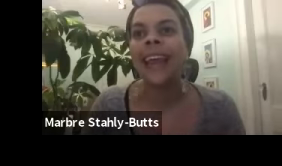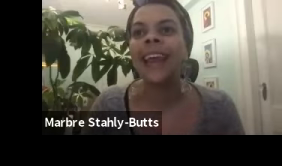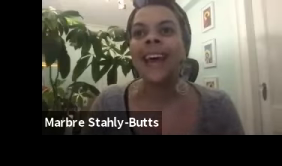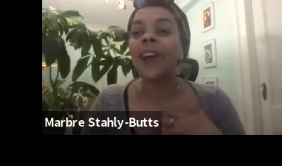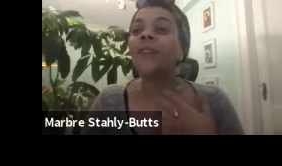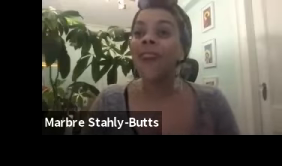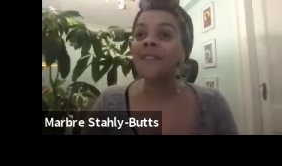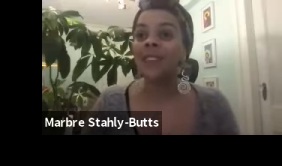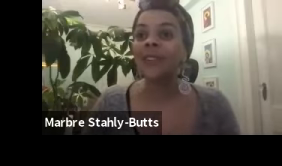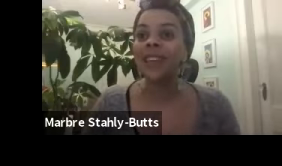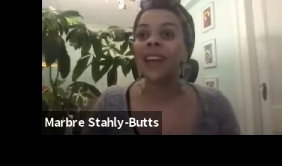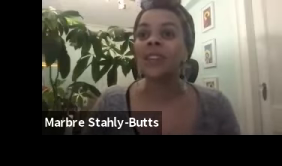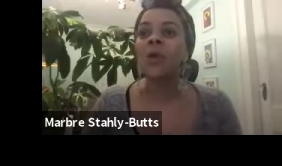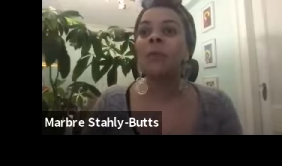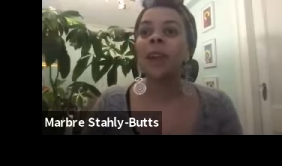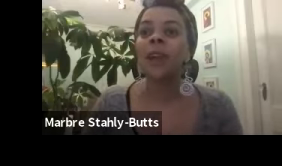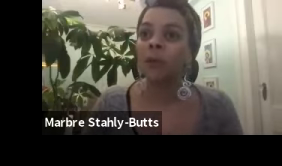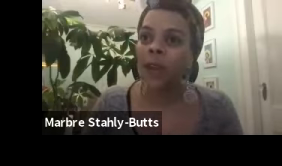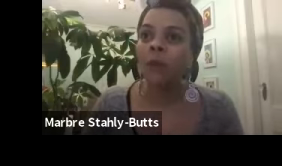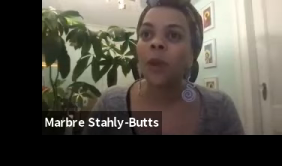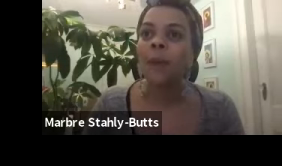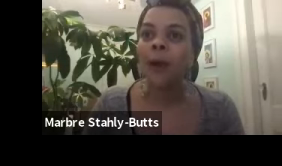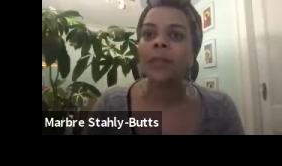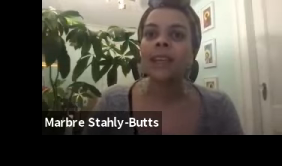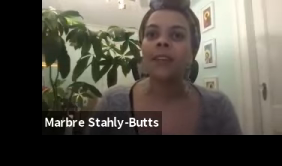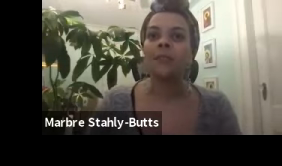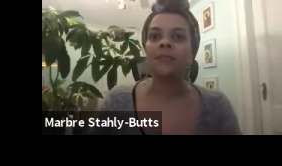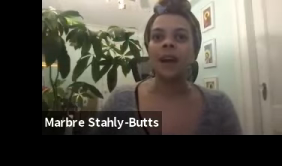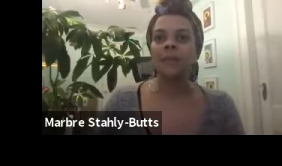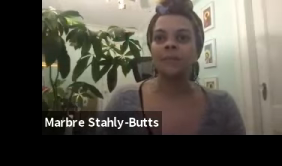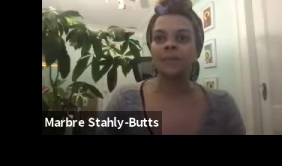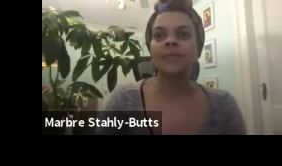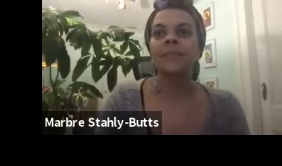also that in our fight for those things, we're building community and we're building power together.